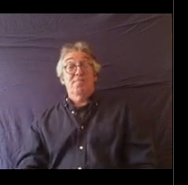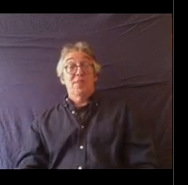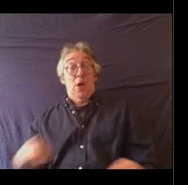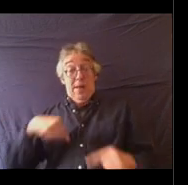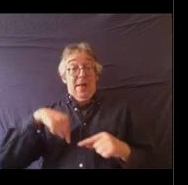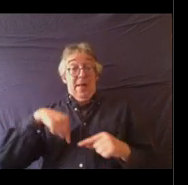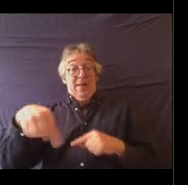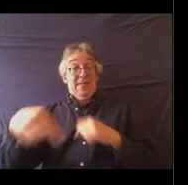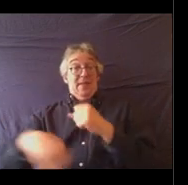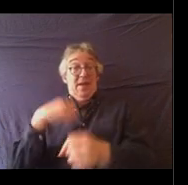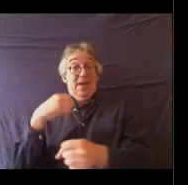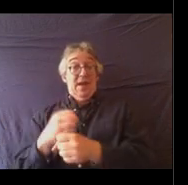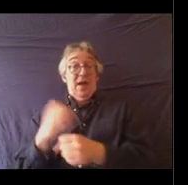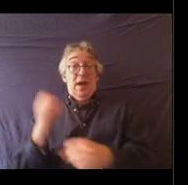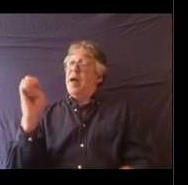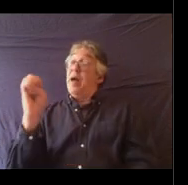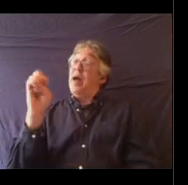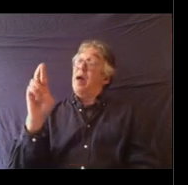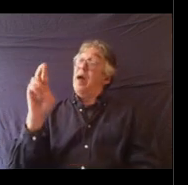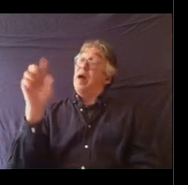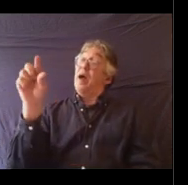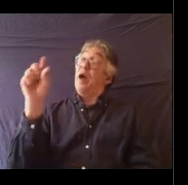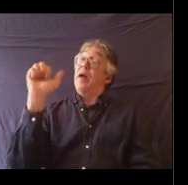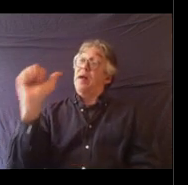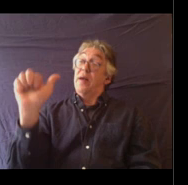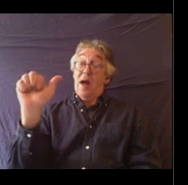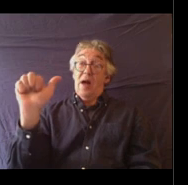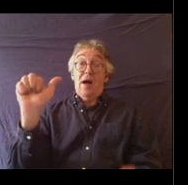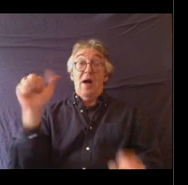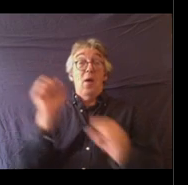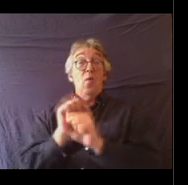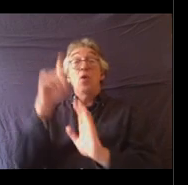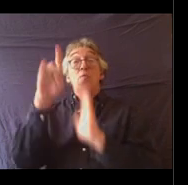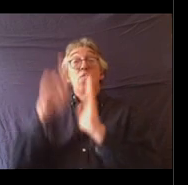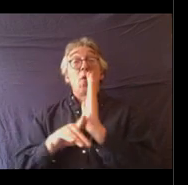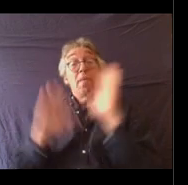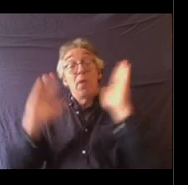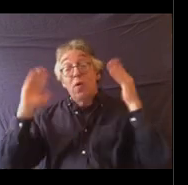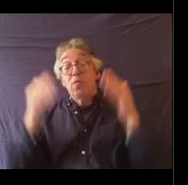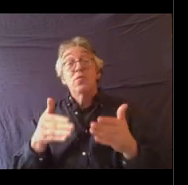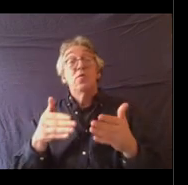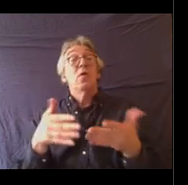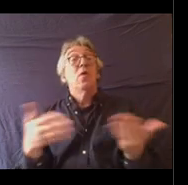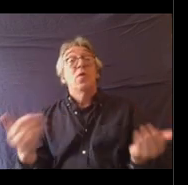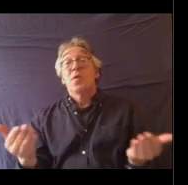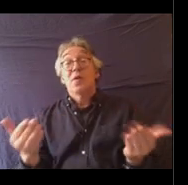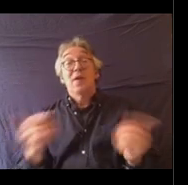work program a focus on jurisdiction and also on findability.